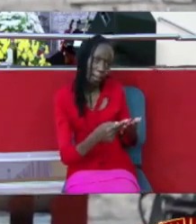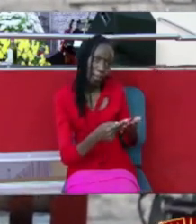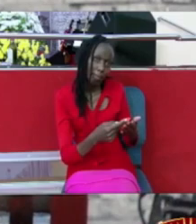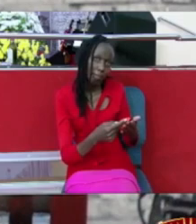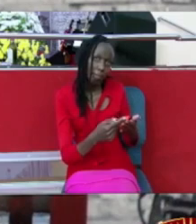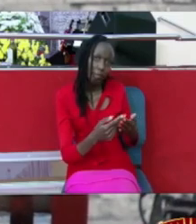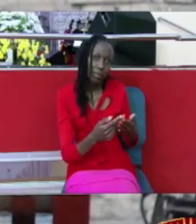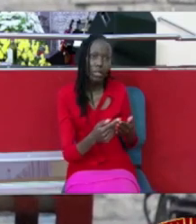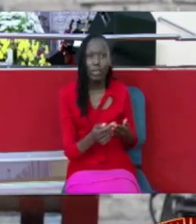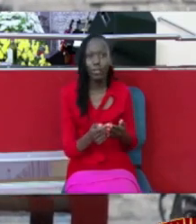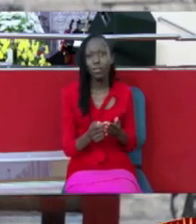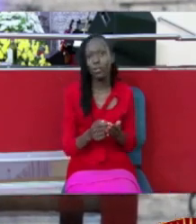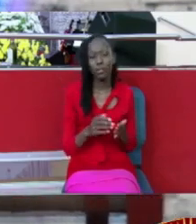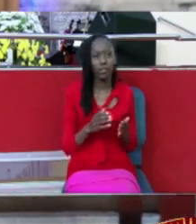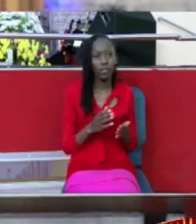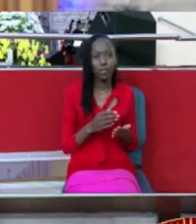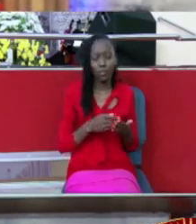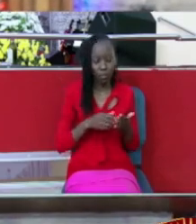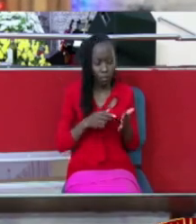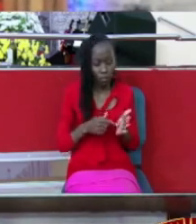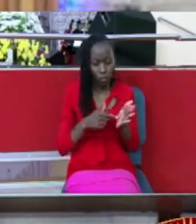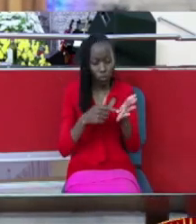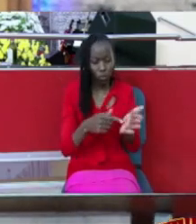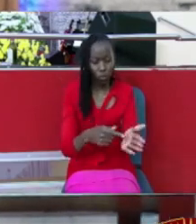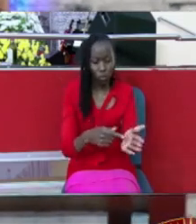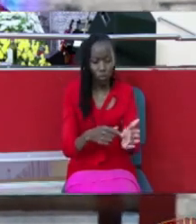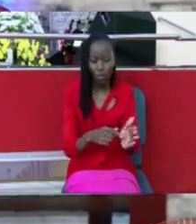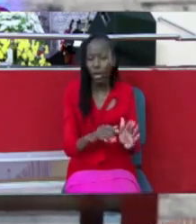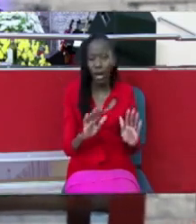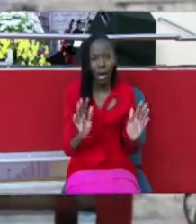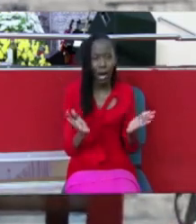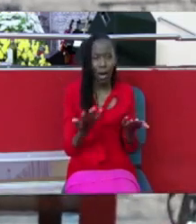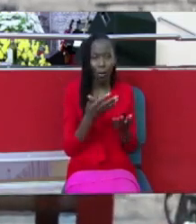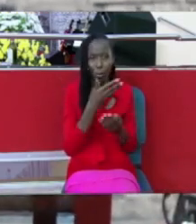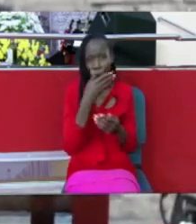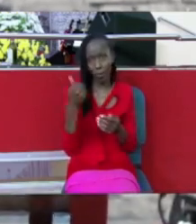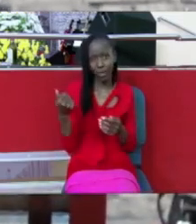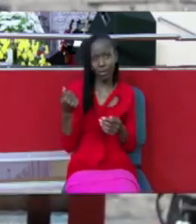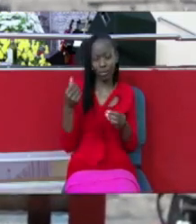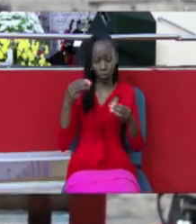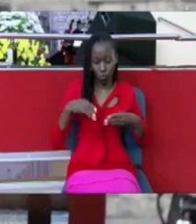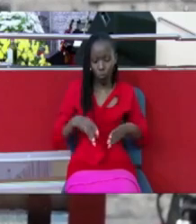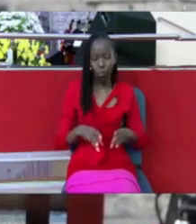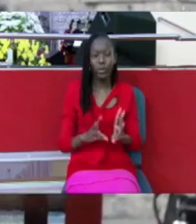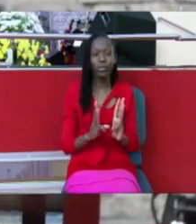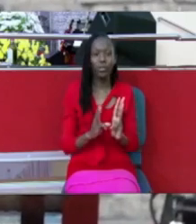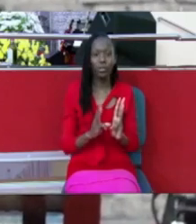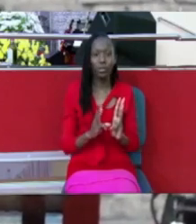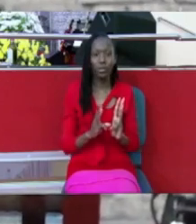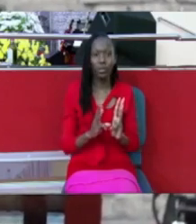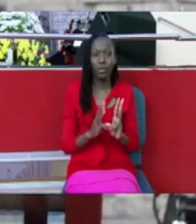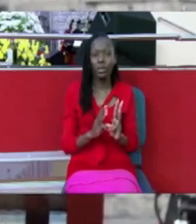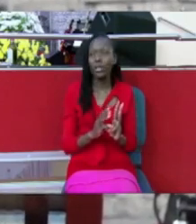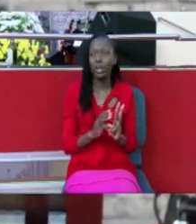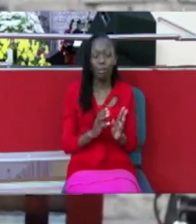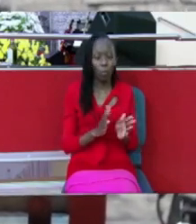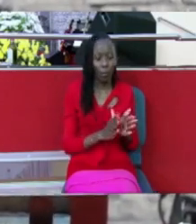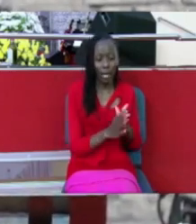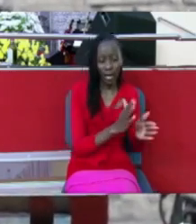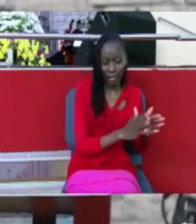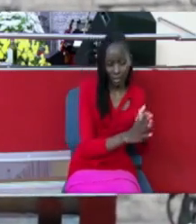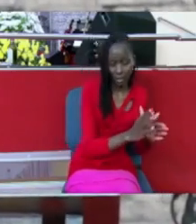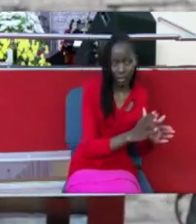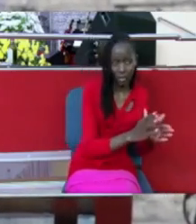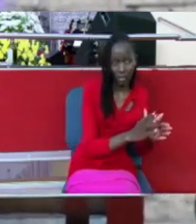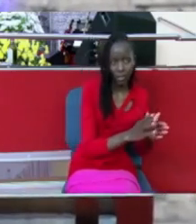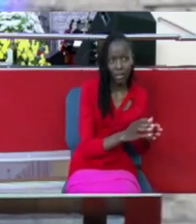there is the recommended sequence. Kuna njia ambayo pangwa ya mambo vile itakavyotendeka. It is